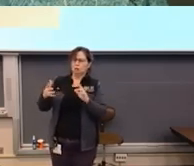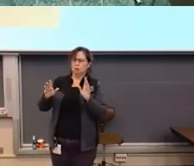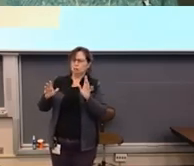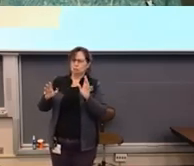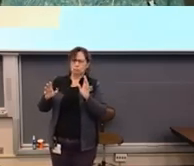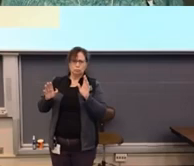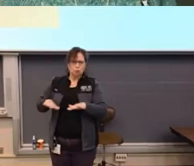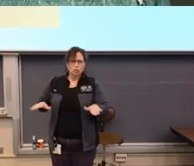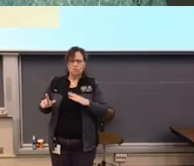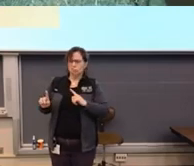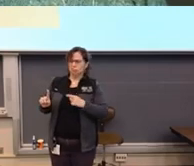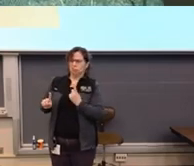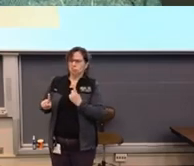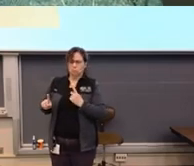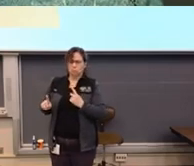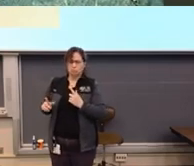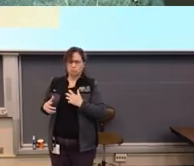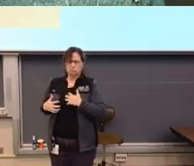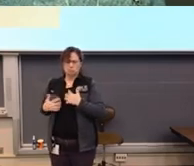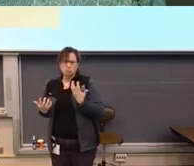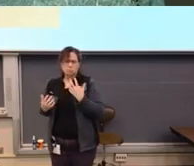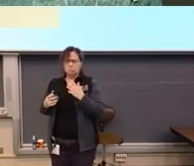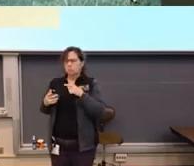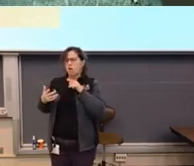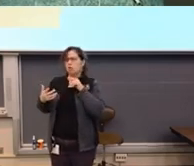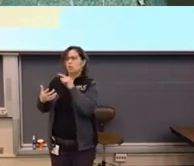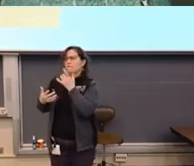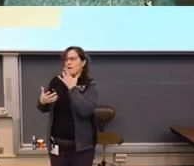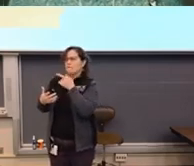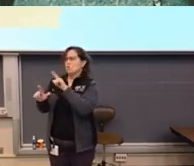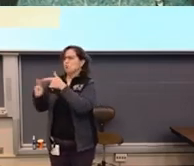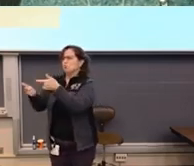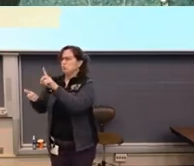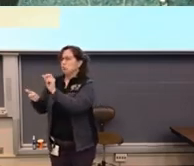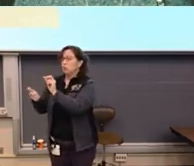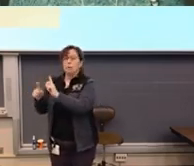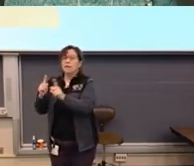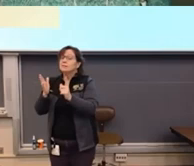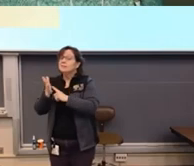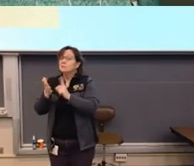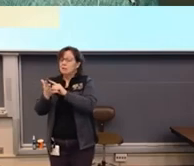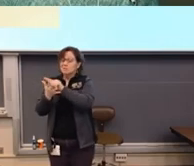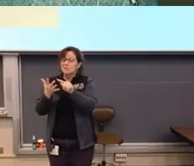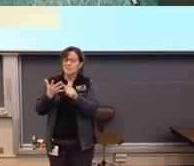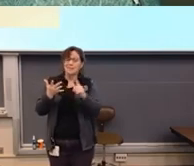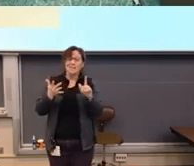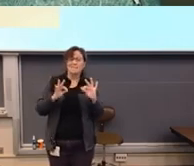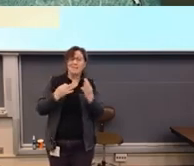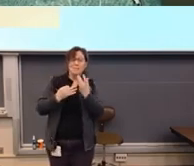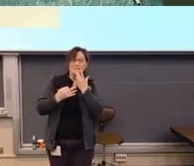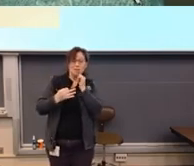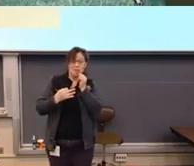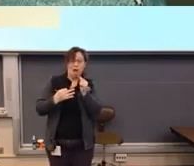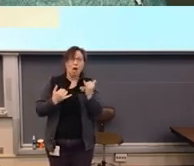been the favorite, she can do it. But on the other hand, sometimes the person who has not been the family favorite sees this as